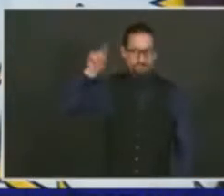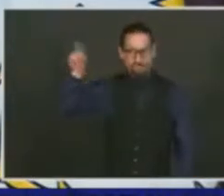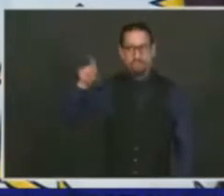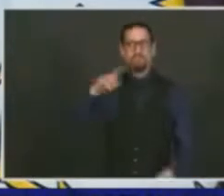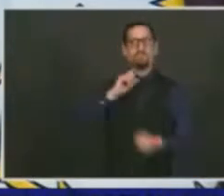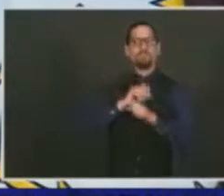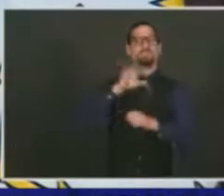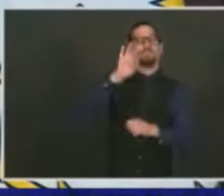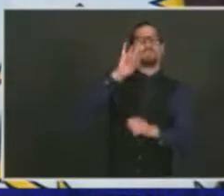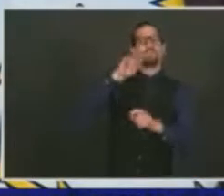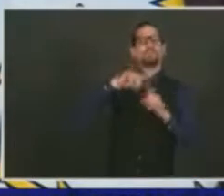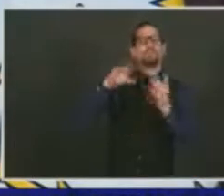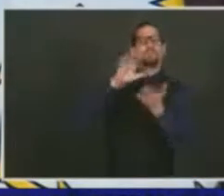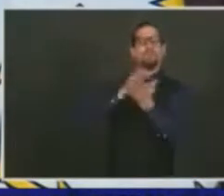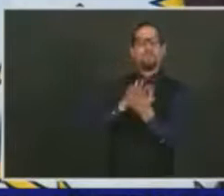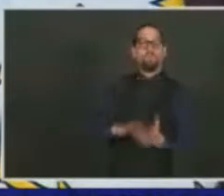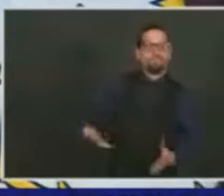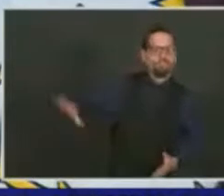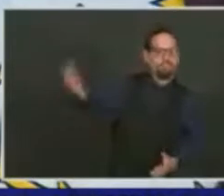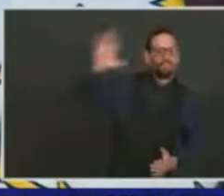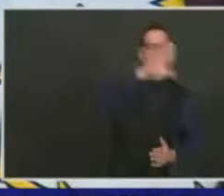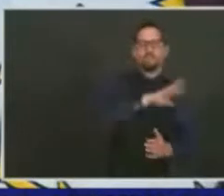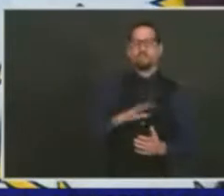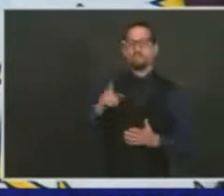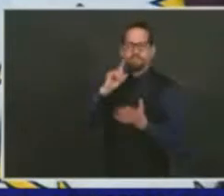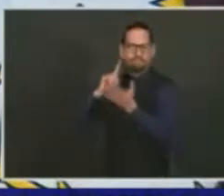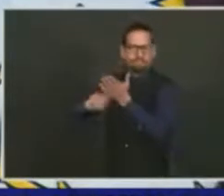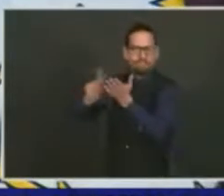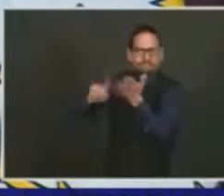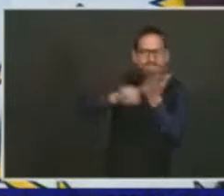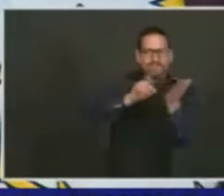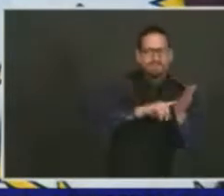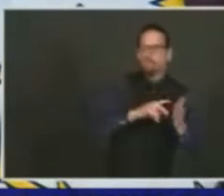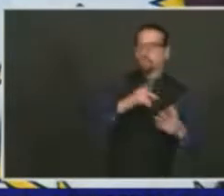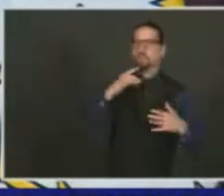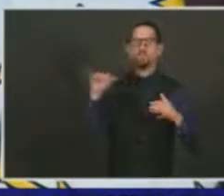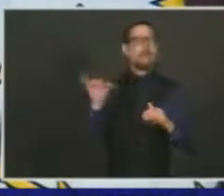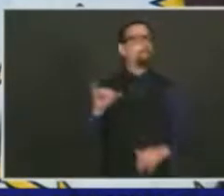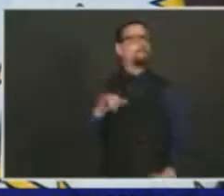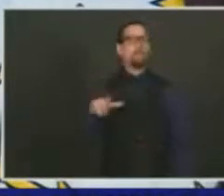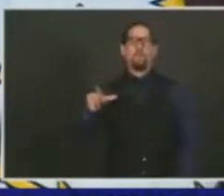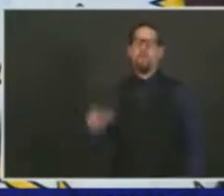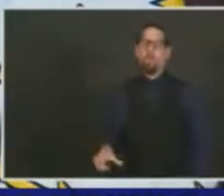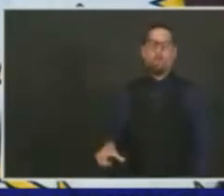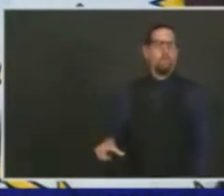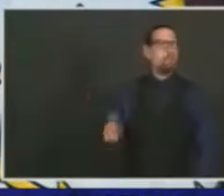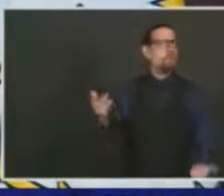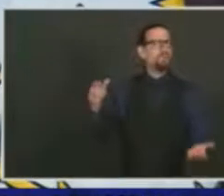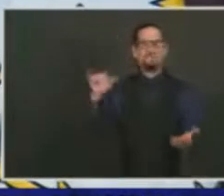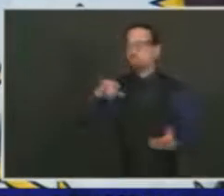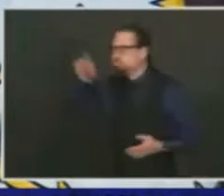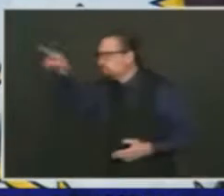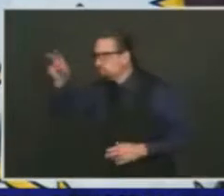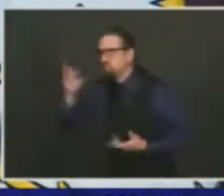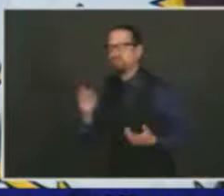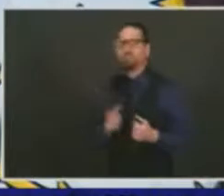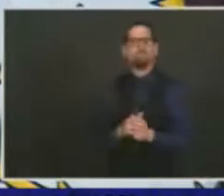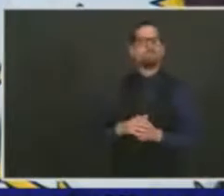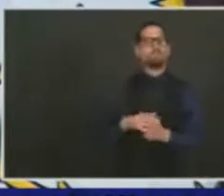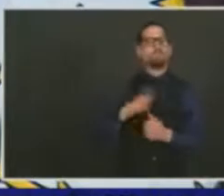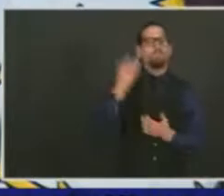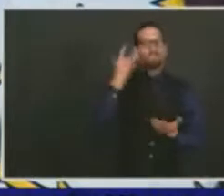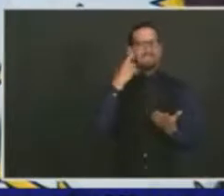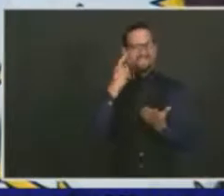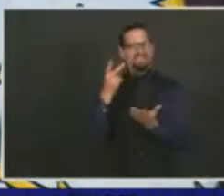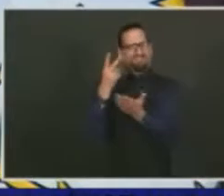why am I sharing all of this with you? Because a few reasons. One, people are anxious. Parents are worried.